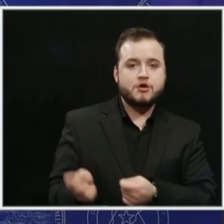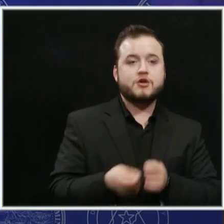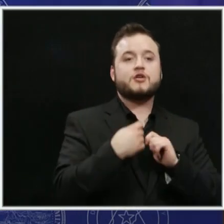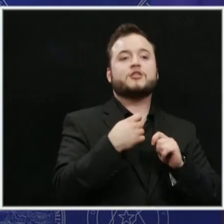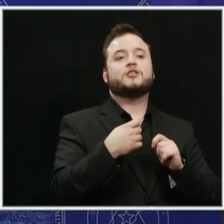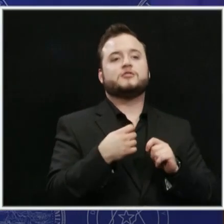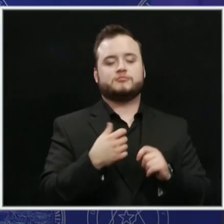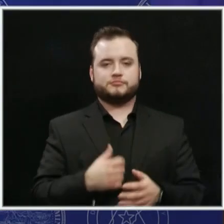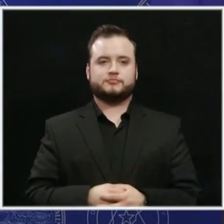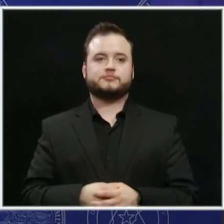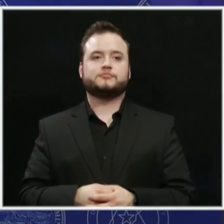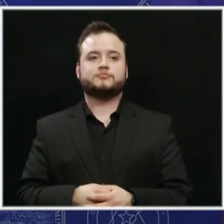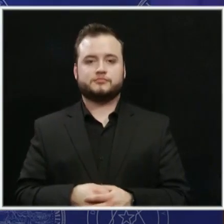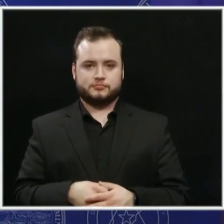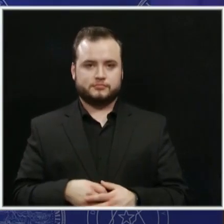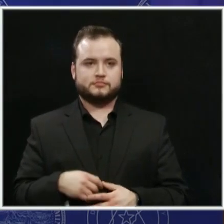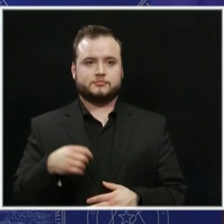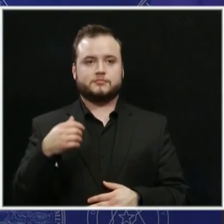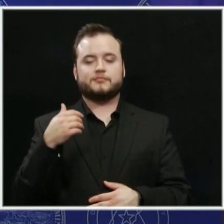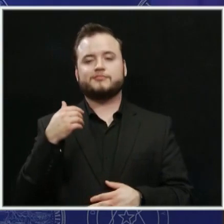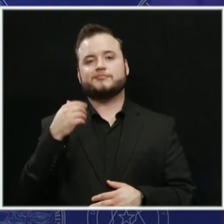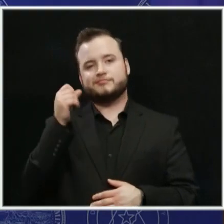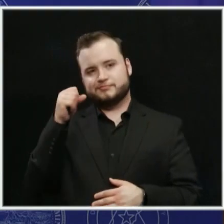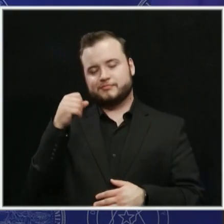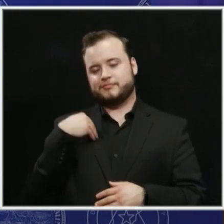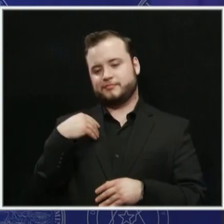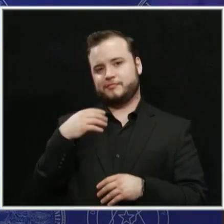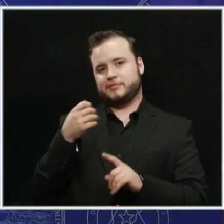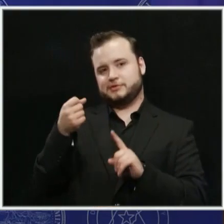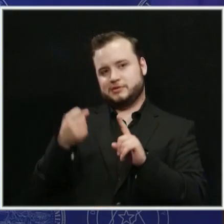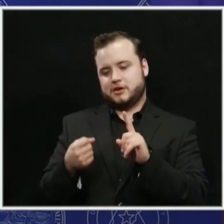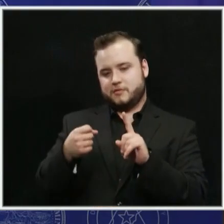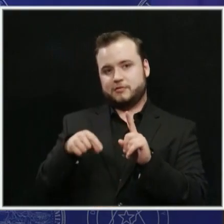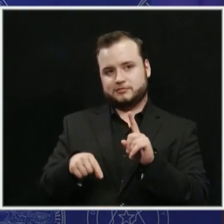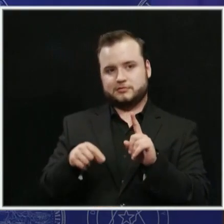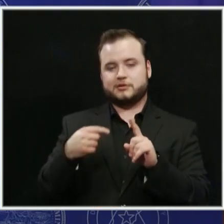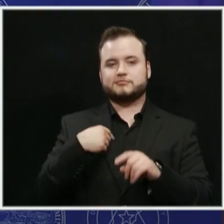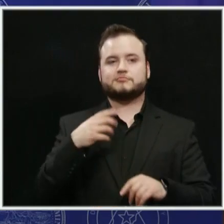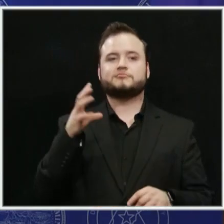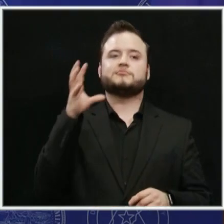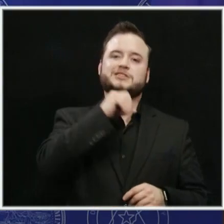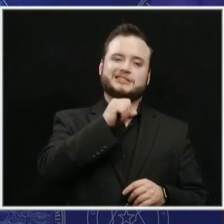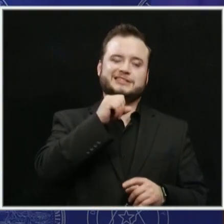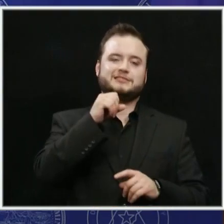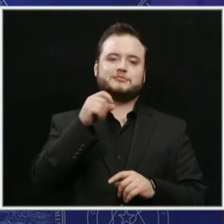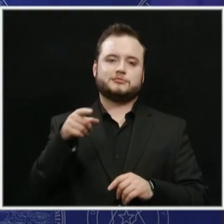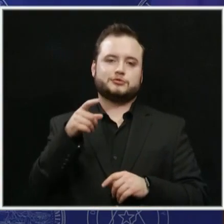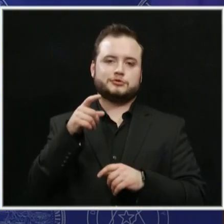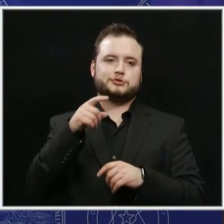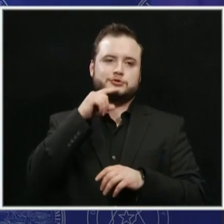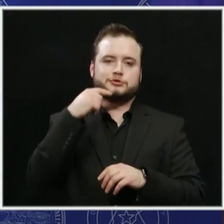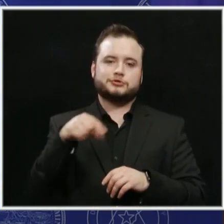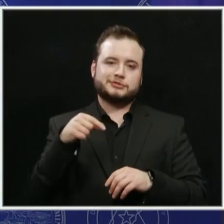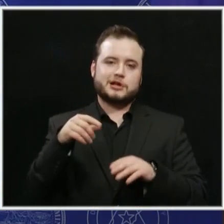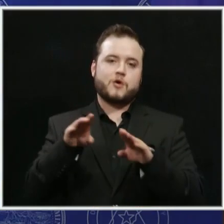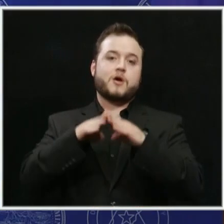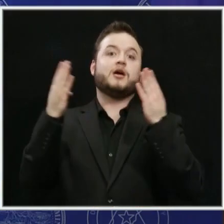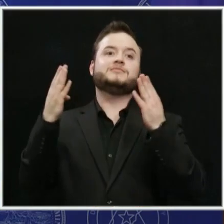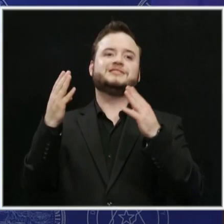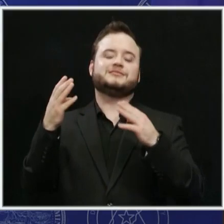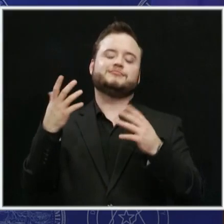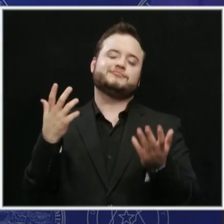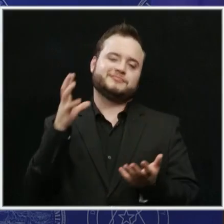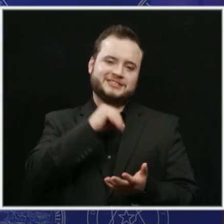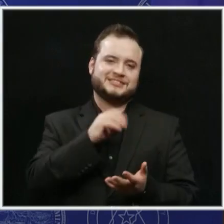turkey opener, which for me was probably good news because I didn't get shamed again. But Minnesotans are doing this, and so I've ended every day, and I'm going to do it